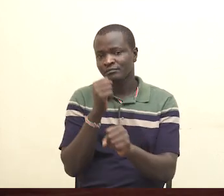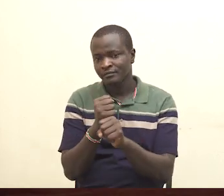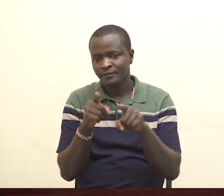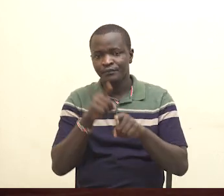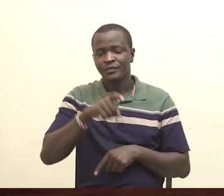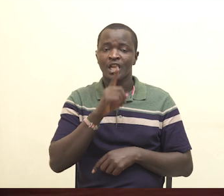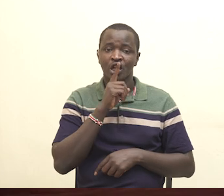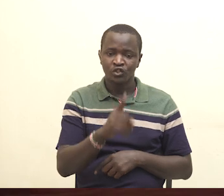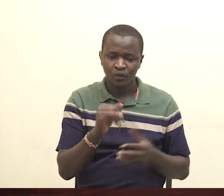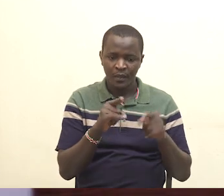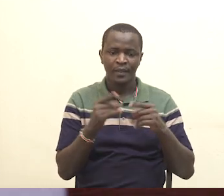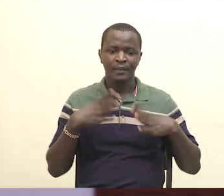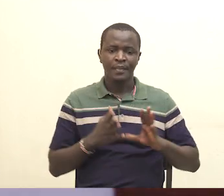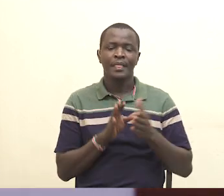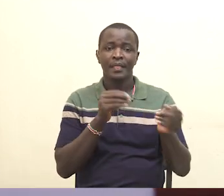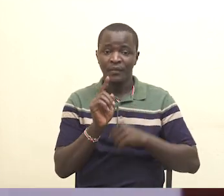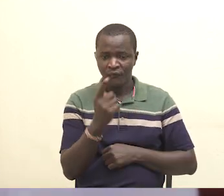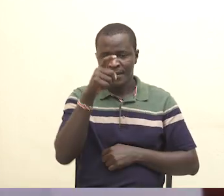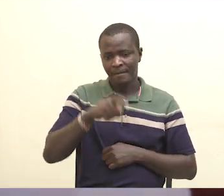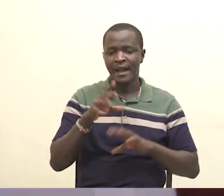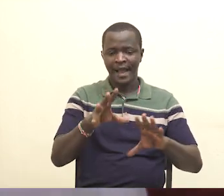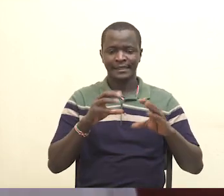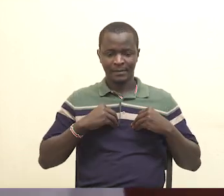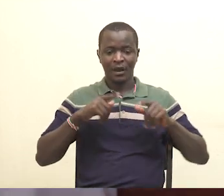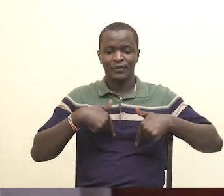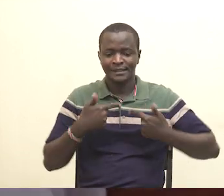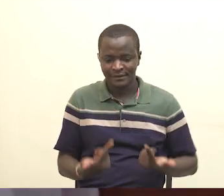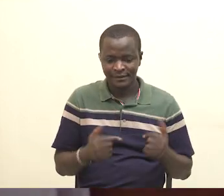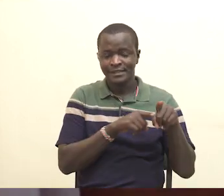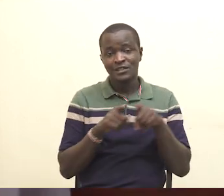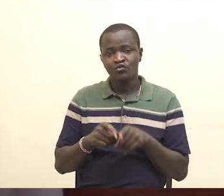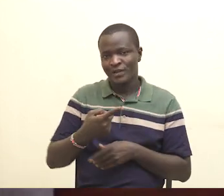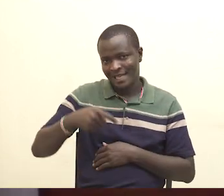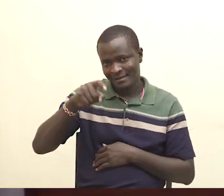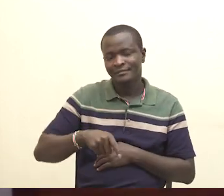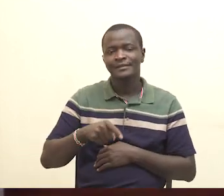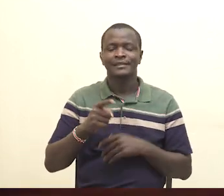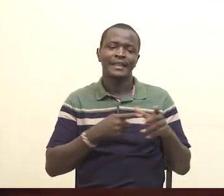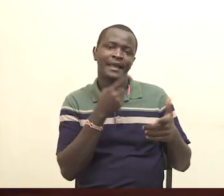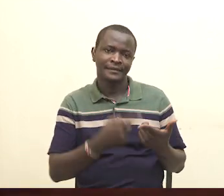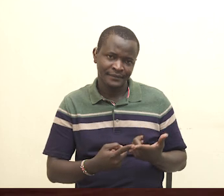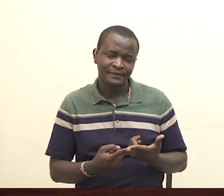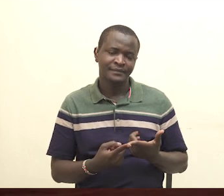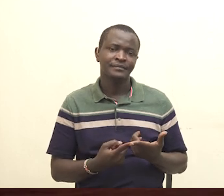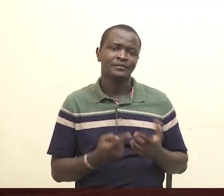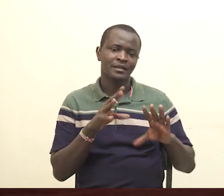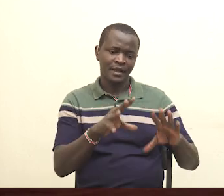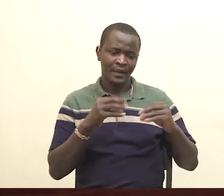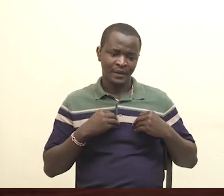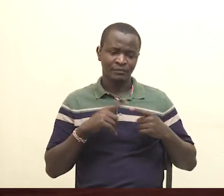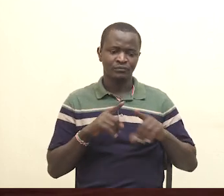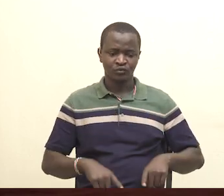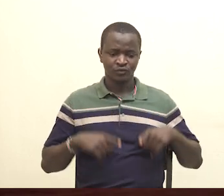make sure that the people living with disability, first, we should accept ourselves as we are, and then accept also to